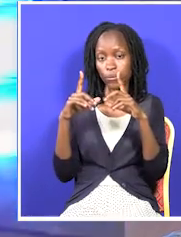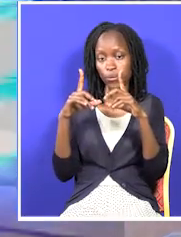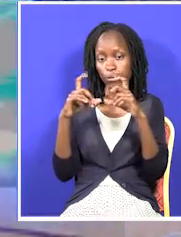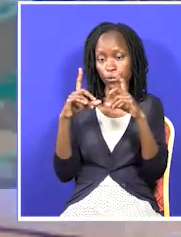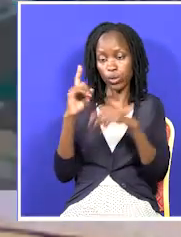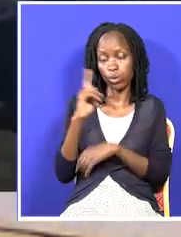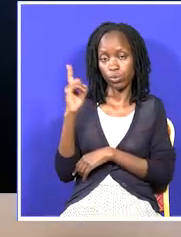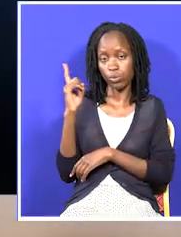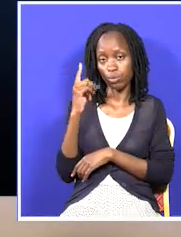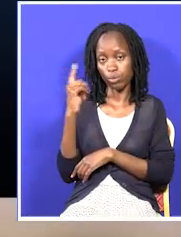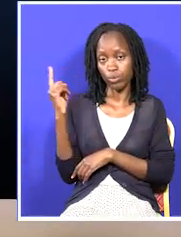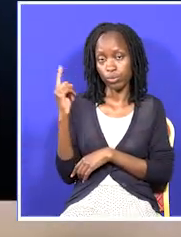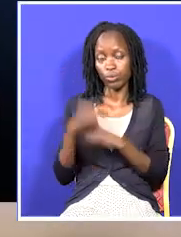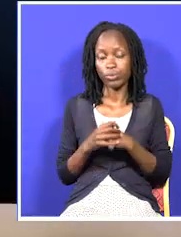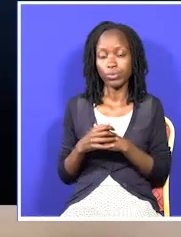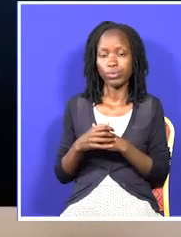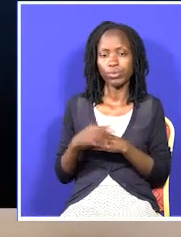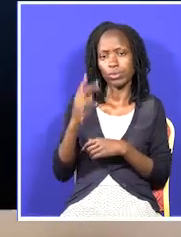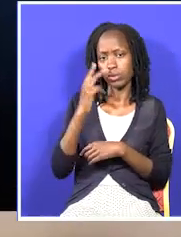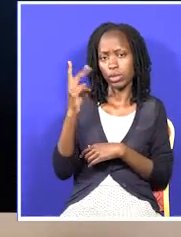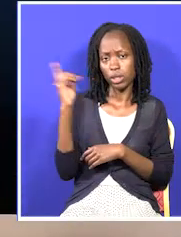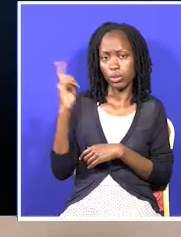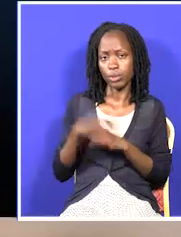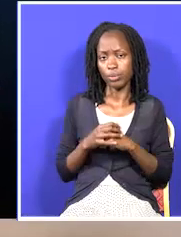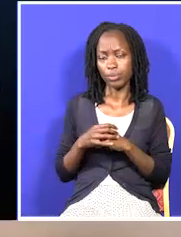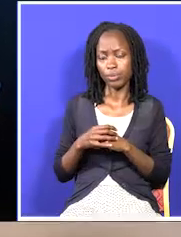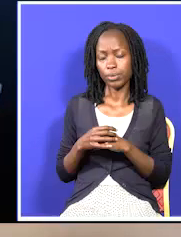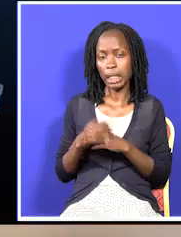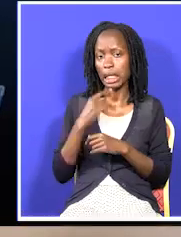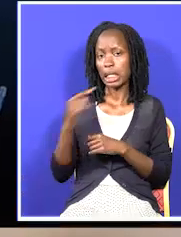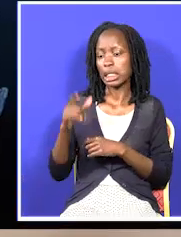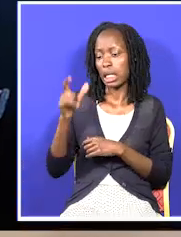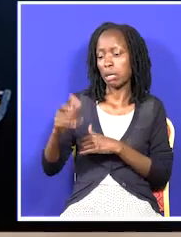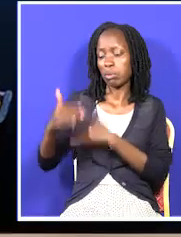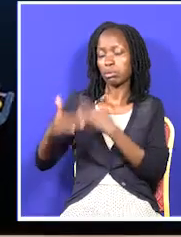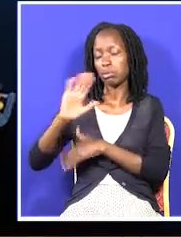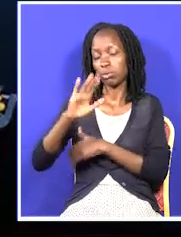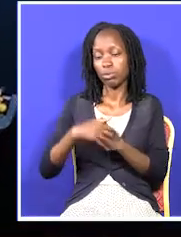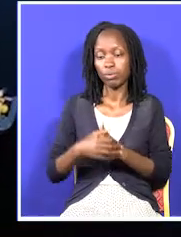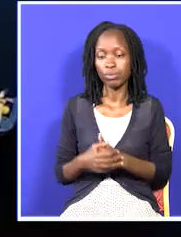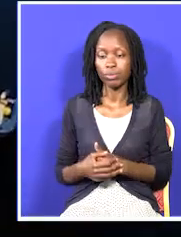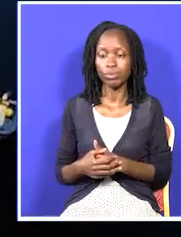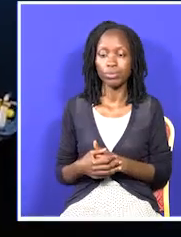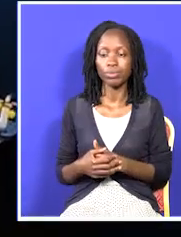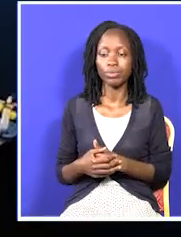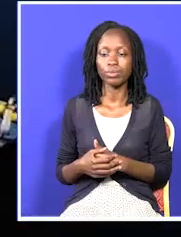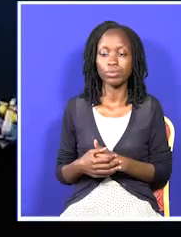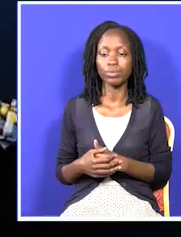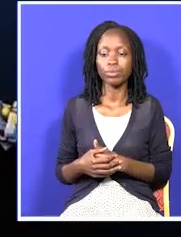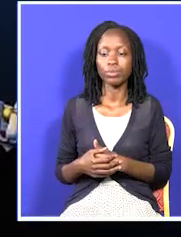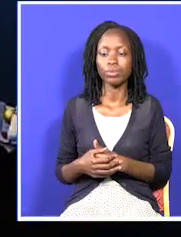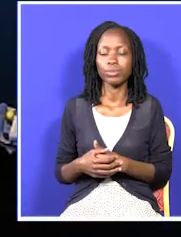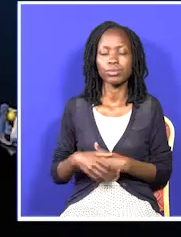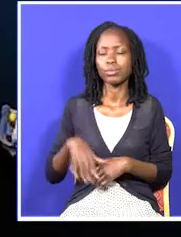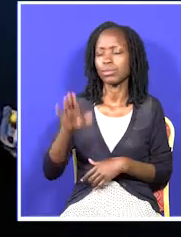the photo that is appearing on your screen. What do you see? Can you share with somebody seated next to you? But at the same time, Liz,